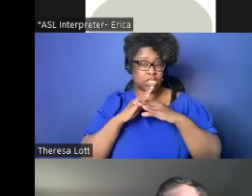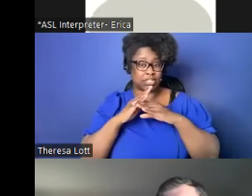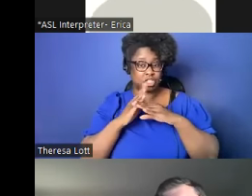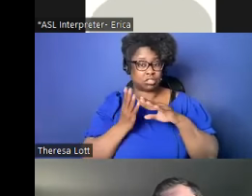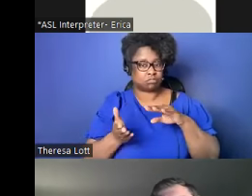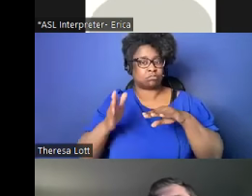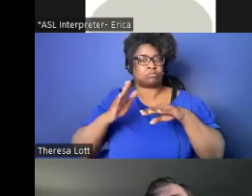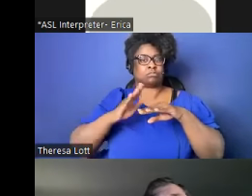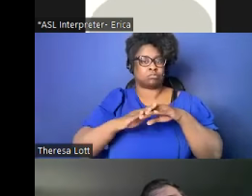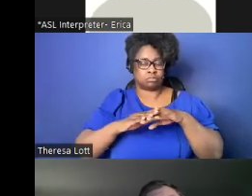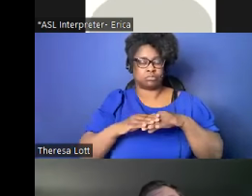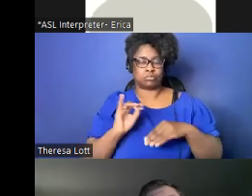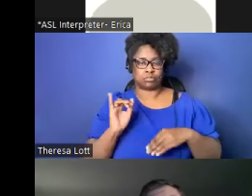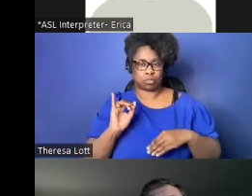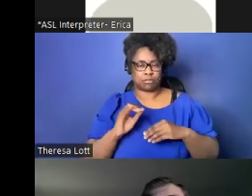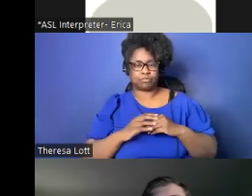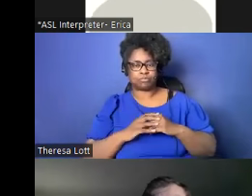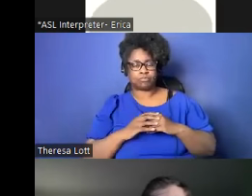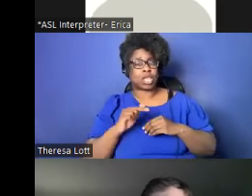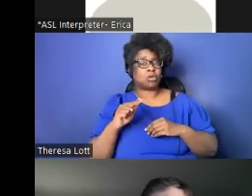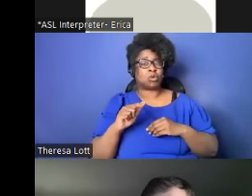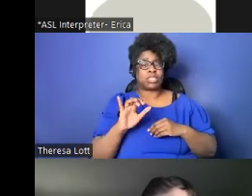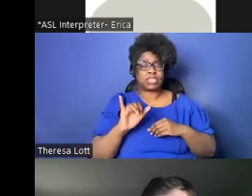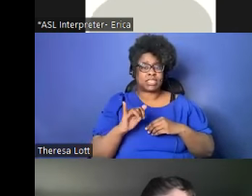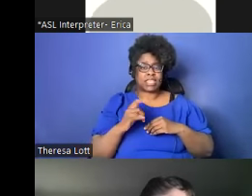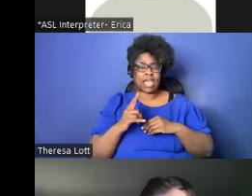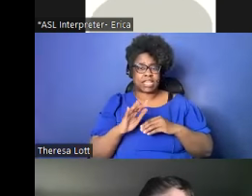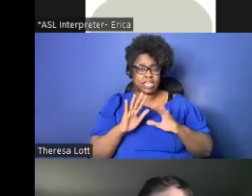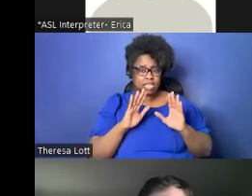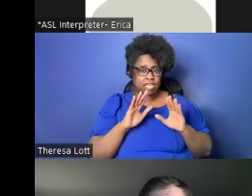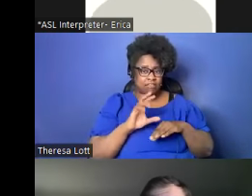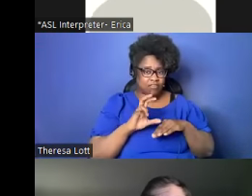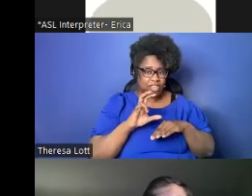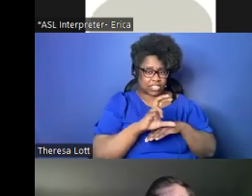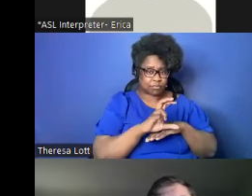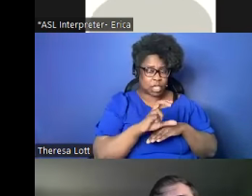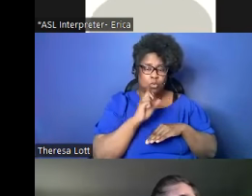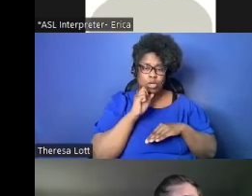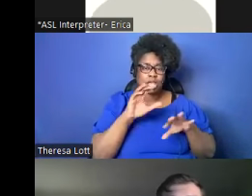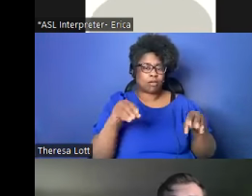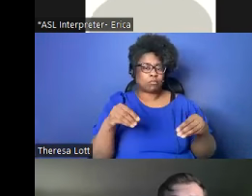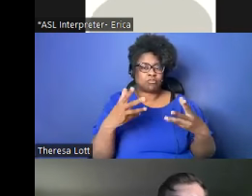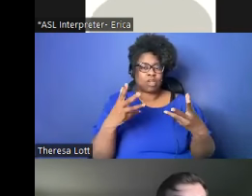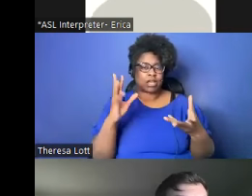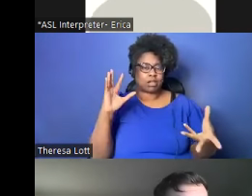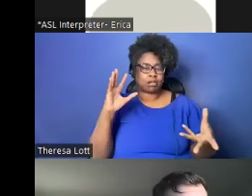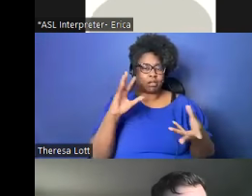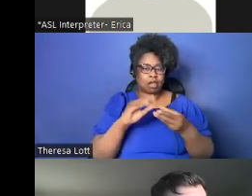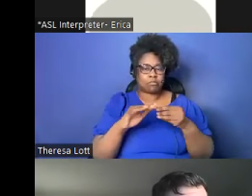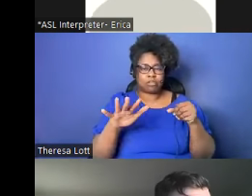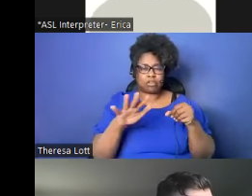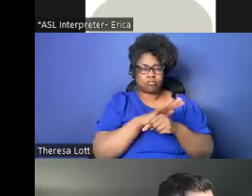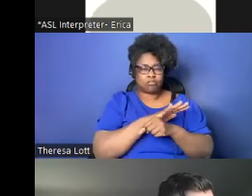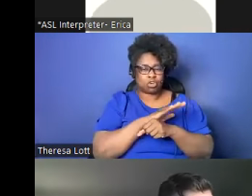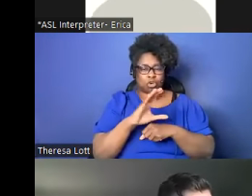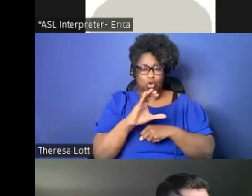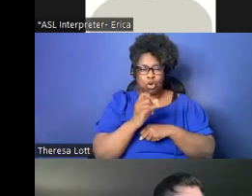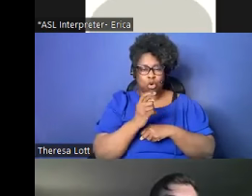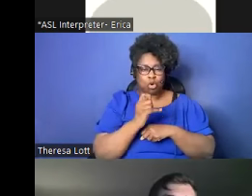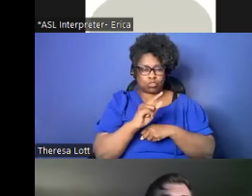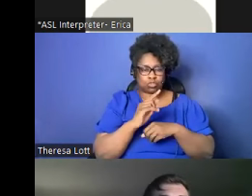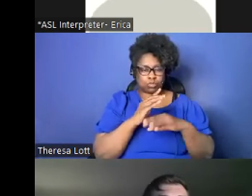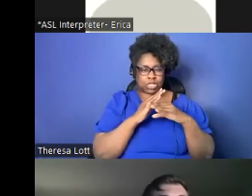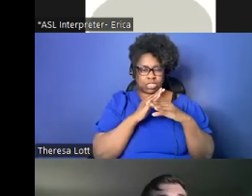even with this investment, we're not providing comprehensive coastal protections. There are still some gaps in between